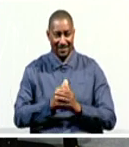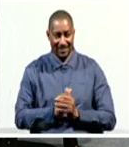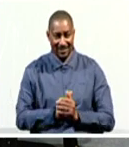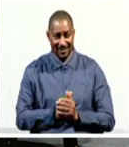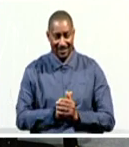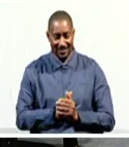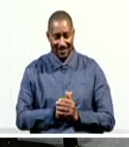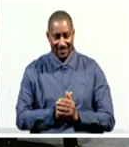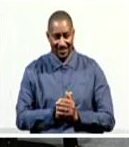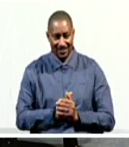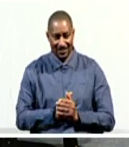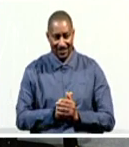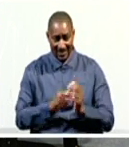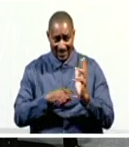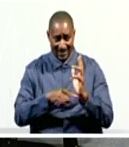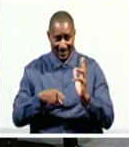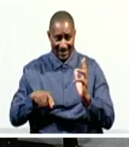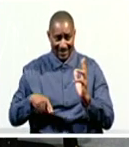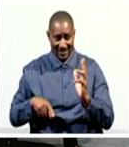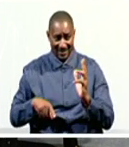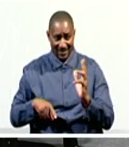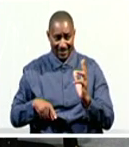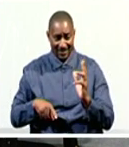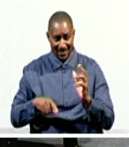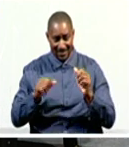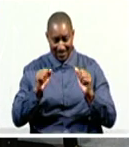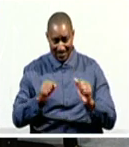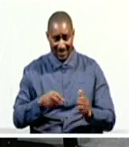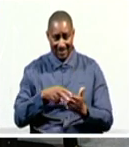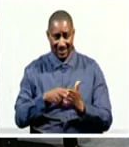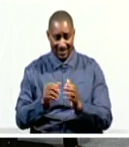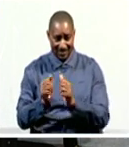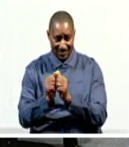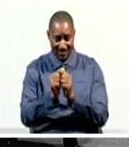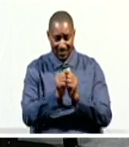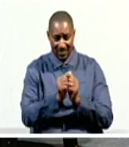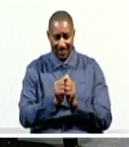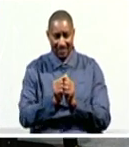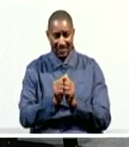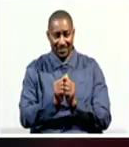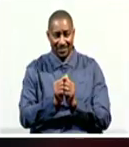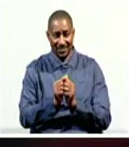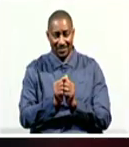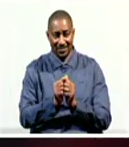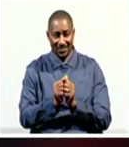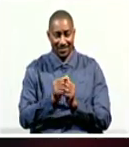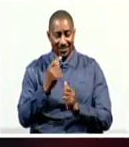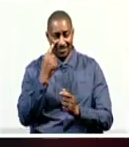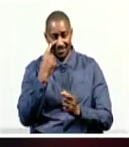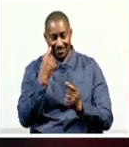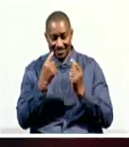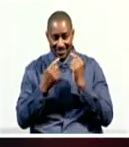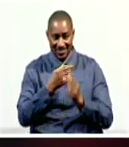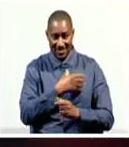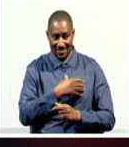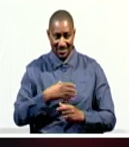been united as a country, I think this is the time to really stand together for the memory of the great man and also